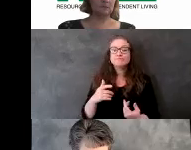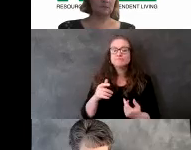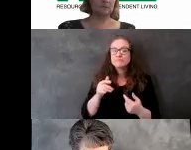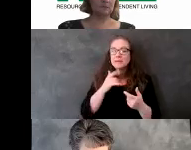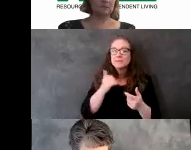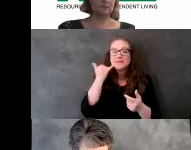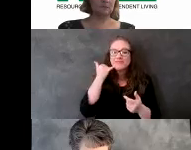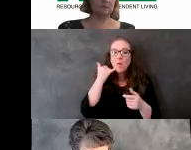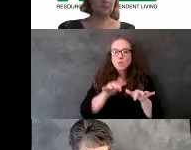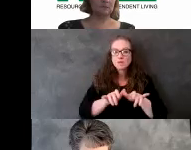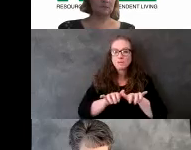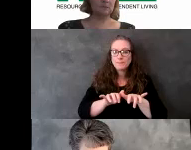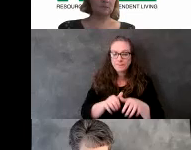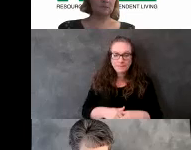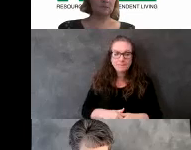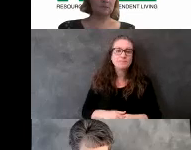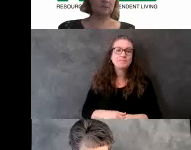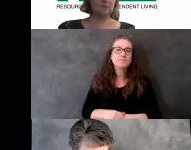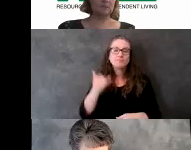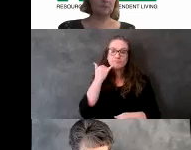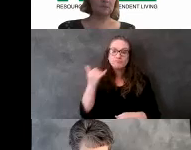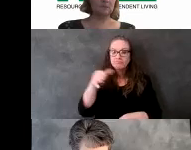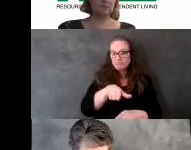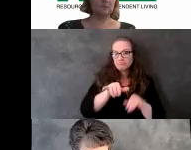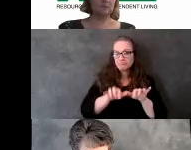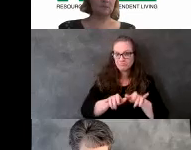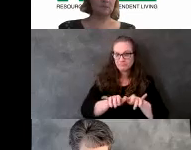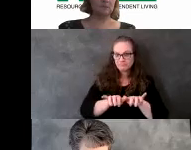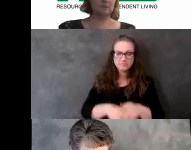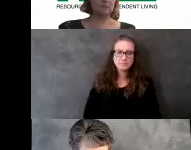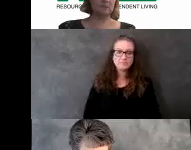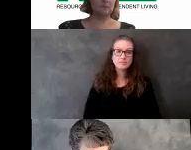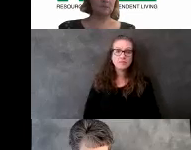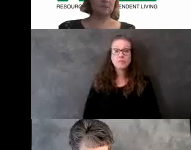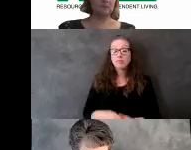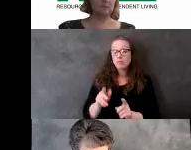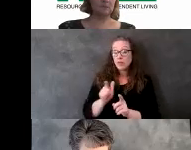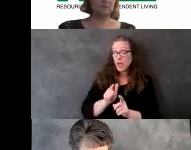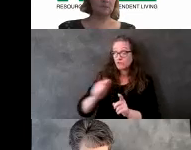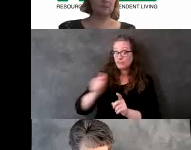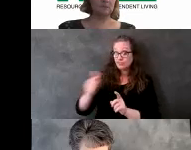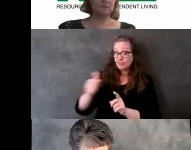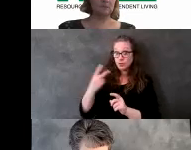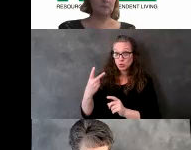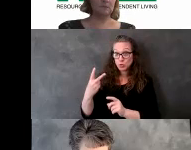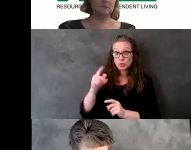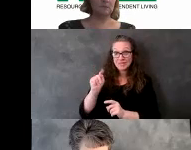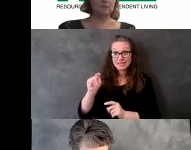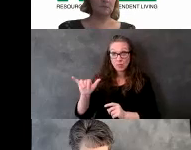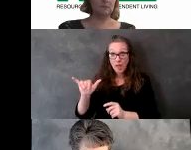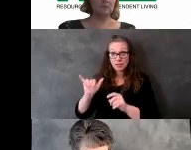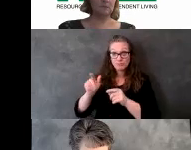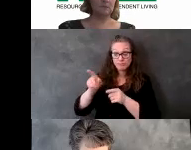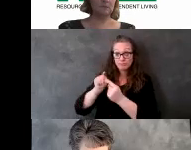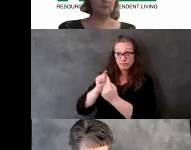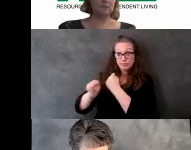telephones. Those that have those either talk to each other or talk to people in the hearing world using